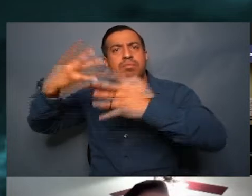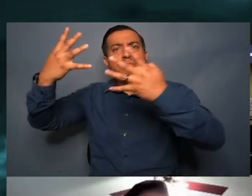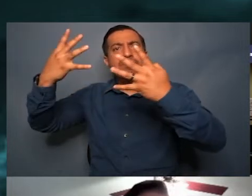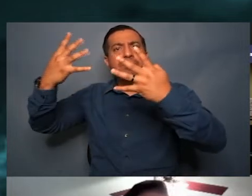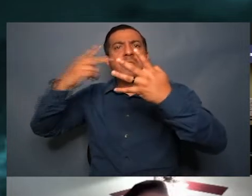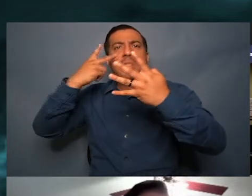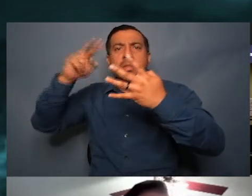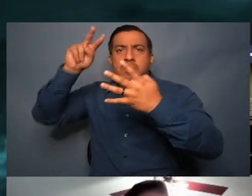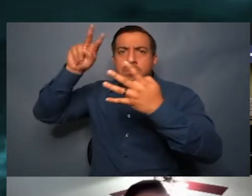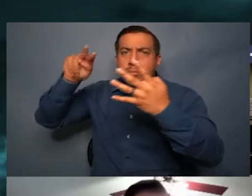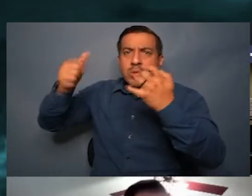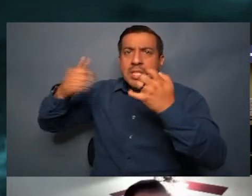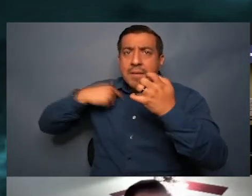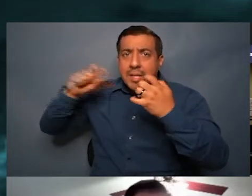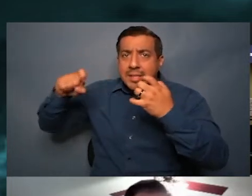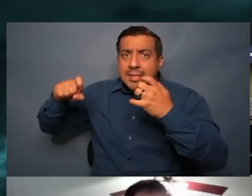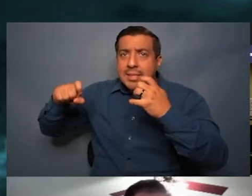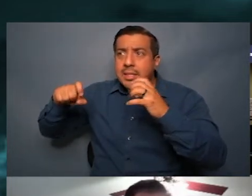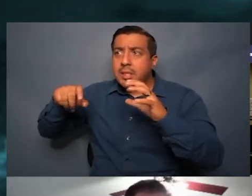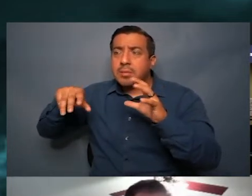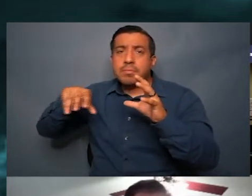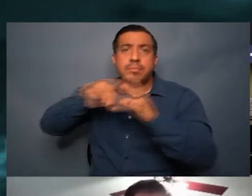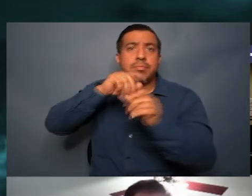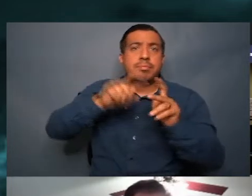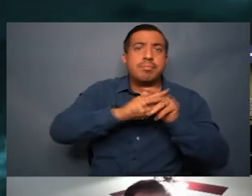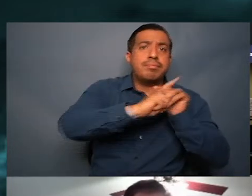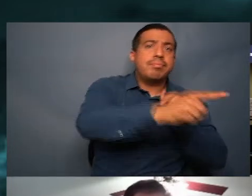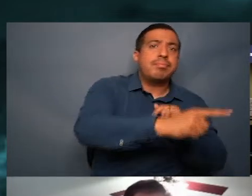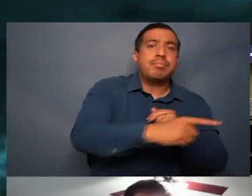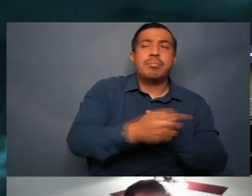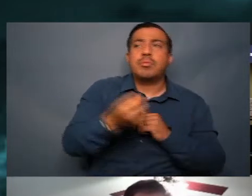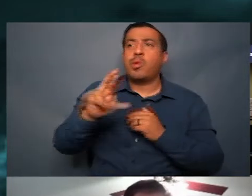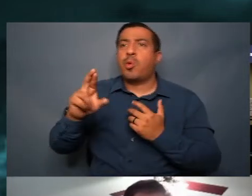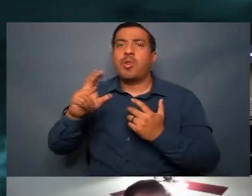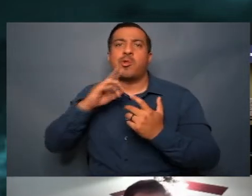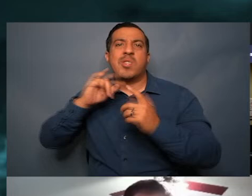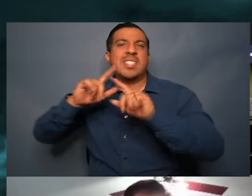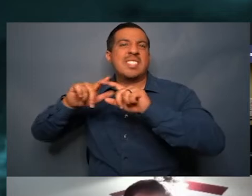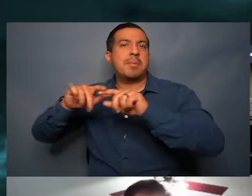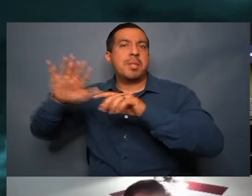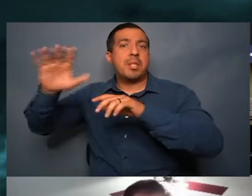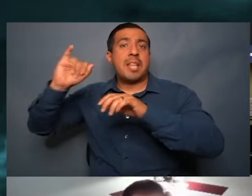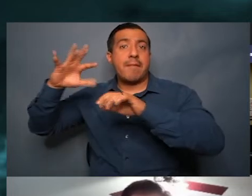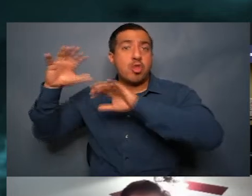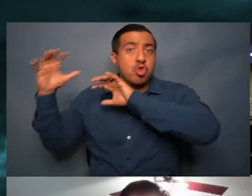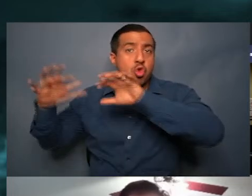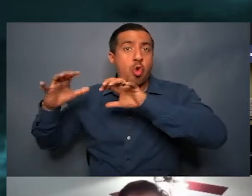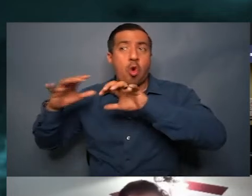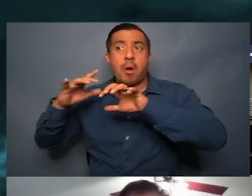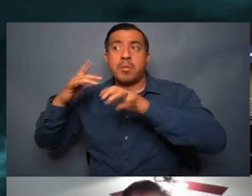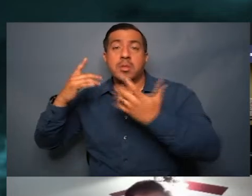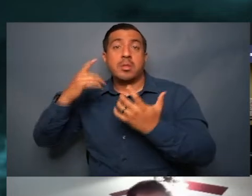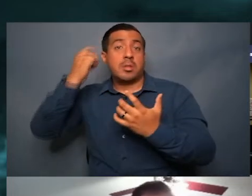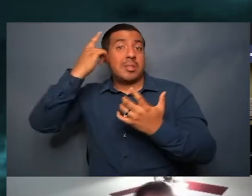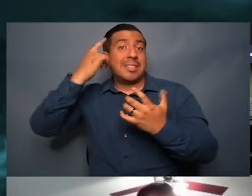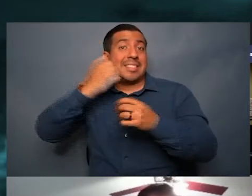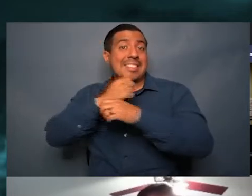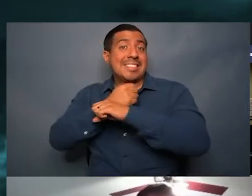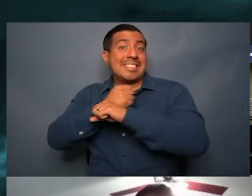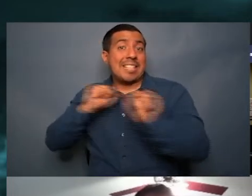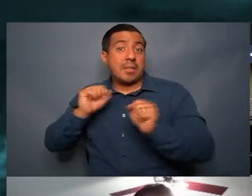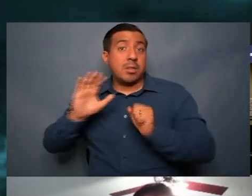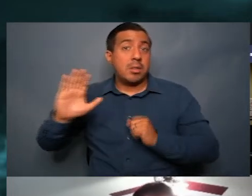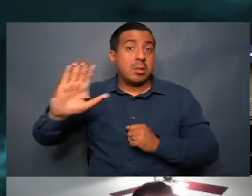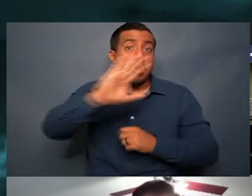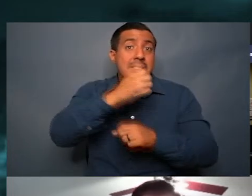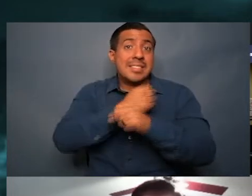to evacuate. We may call for all the zones based on the size of the storm and the surge, because life safety is our #1